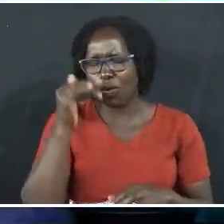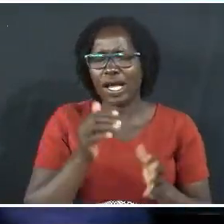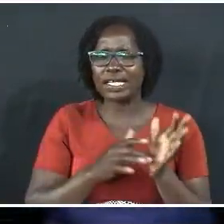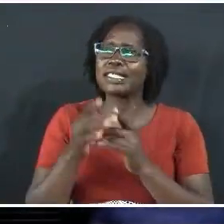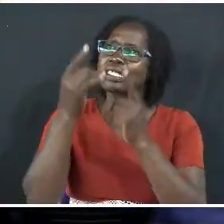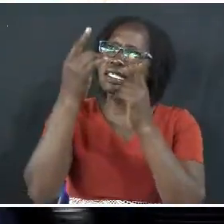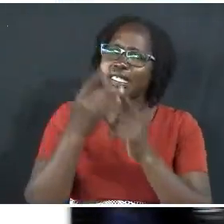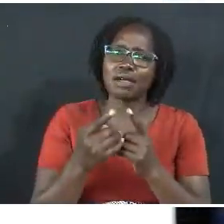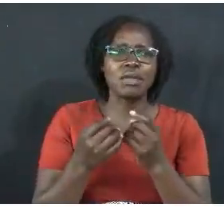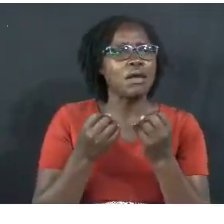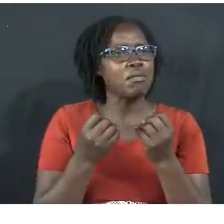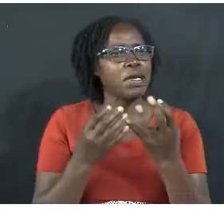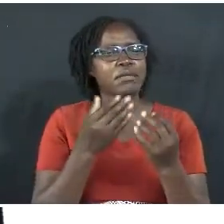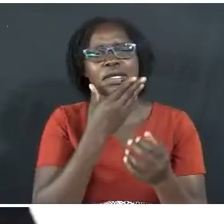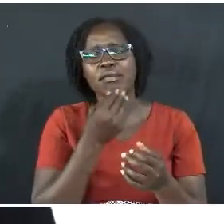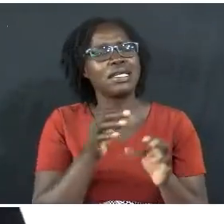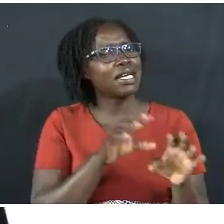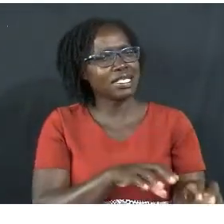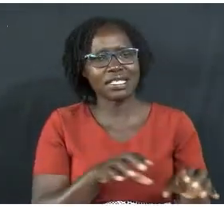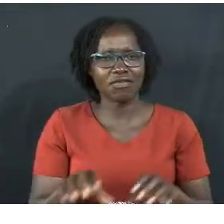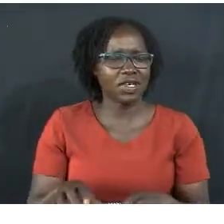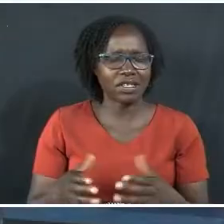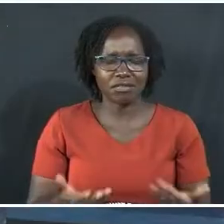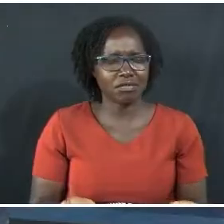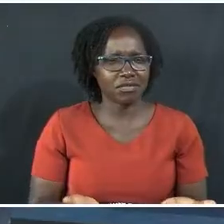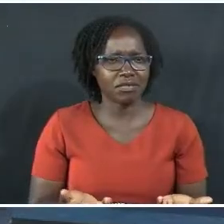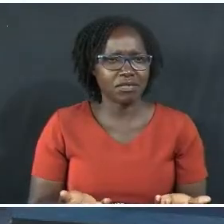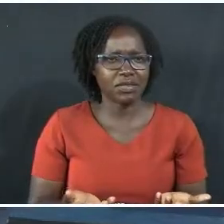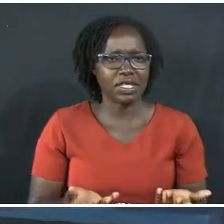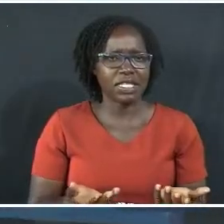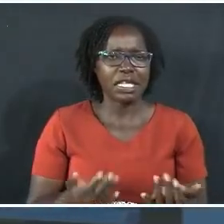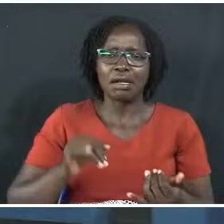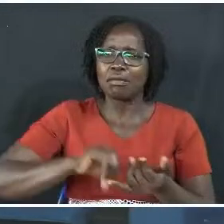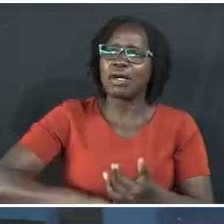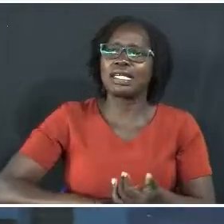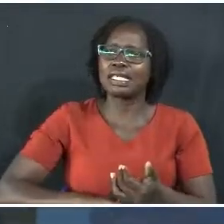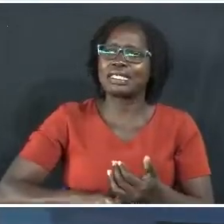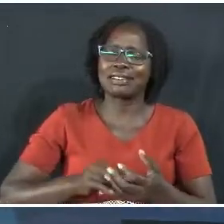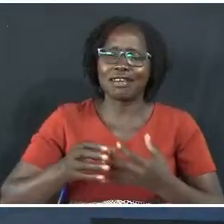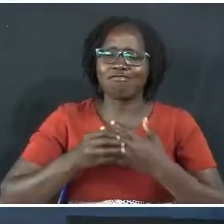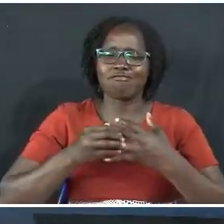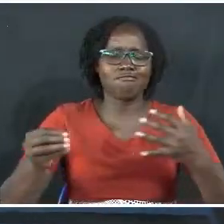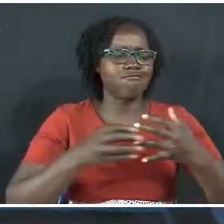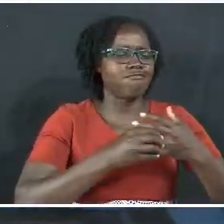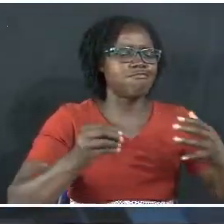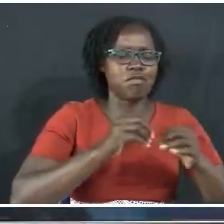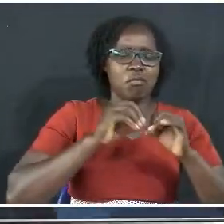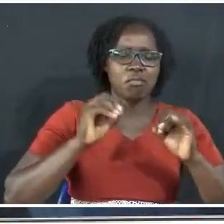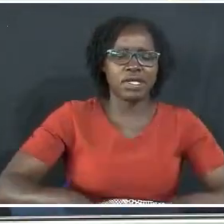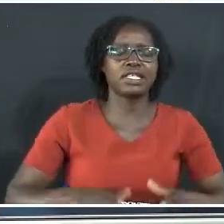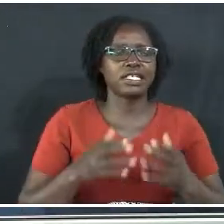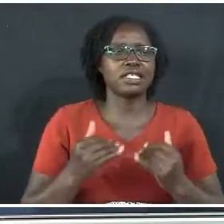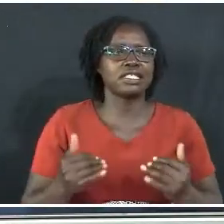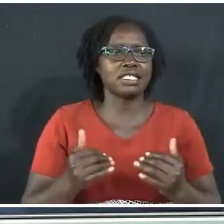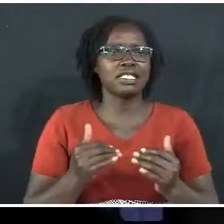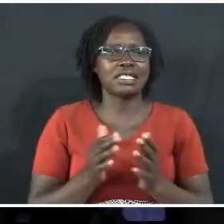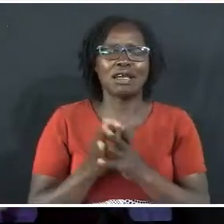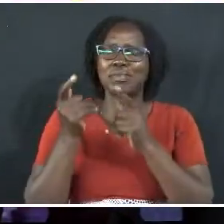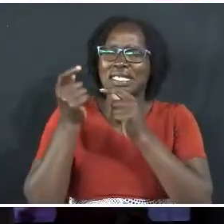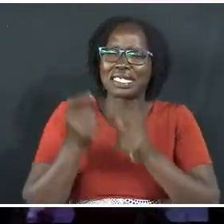come? Because too many men are suffering. Marriages are scattering. Children are being